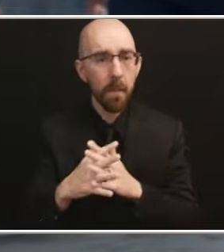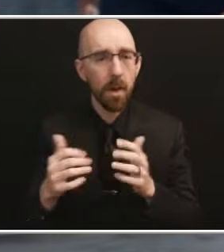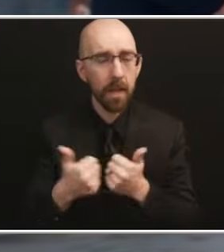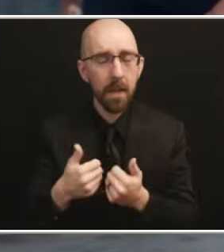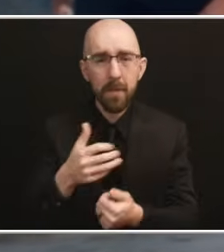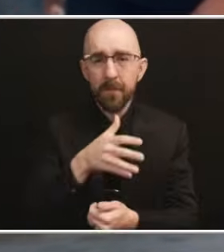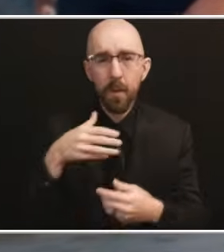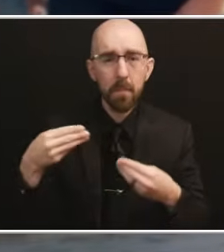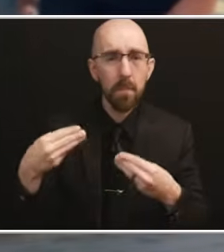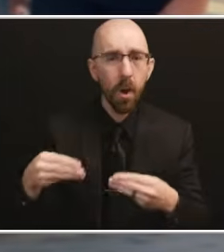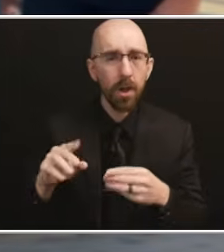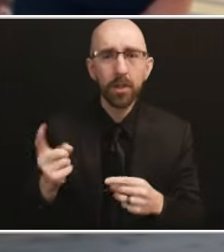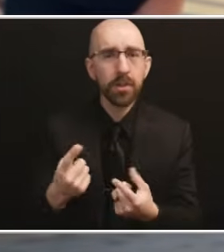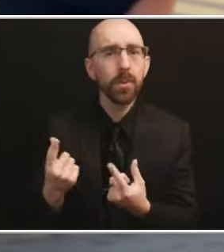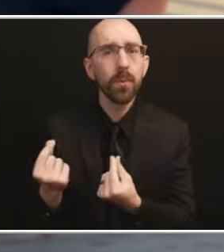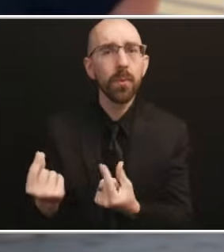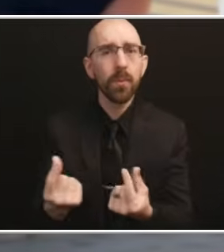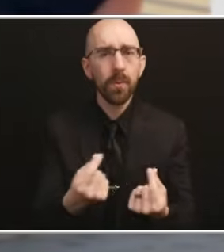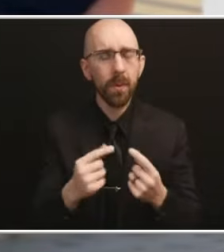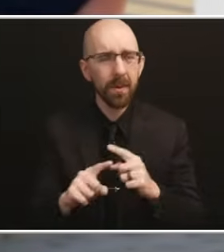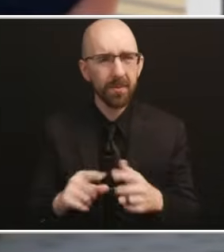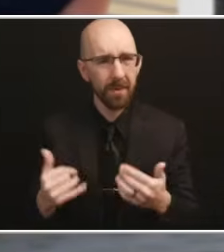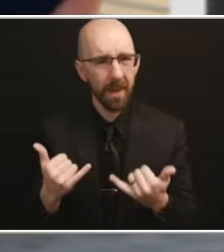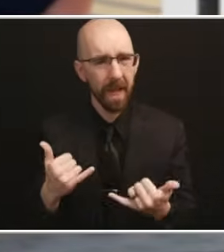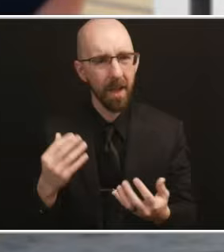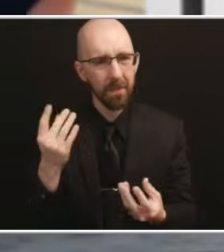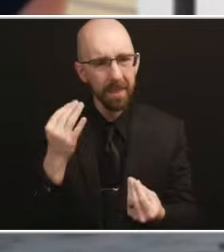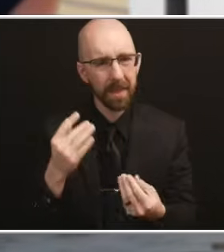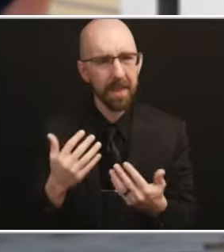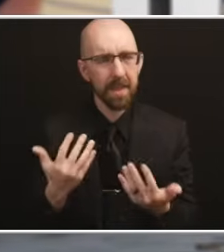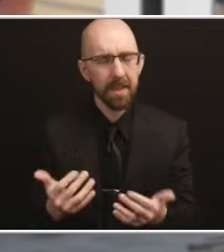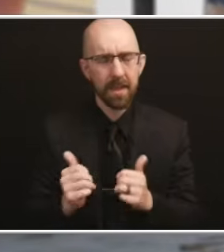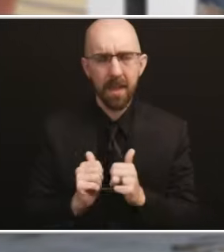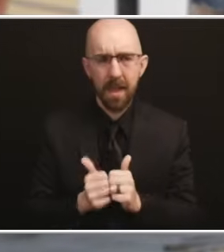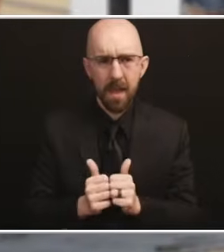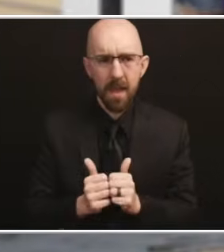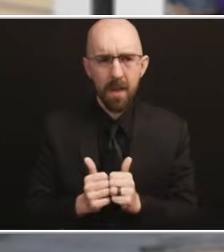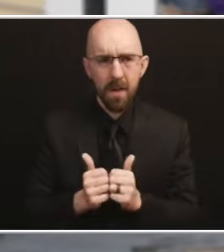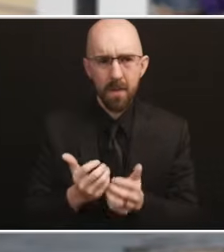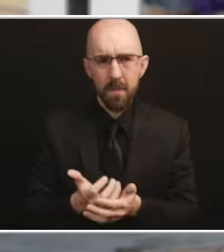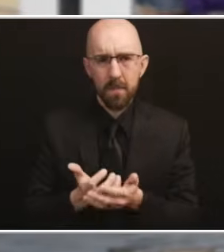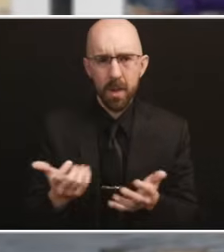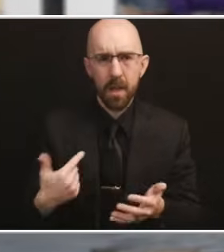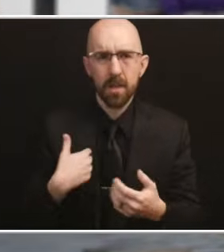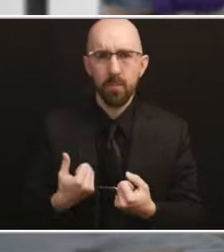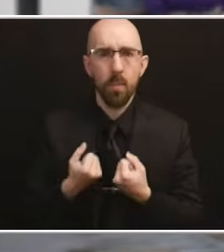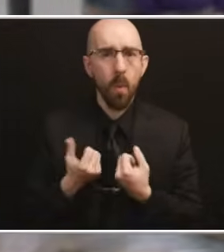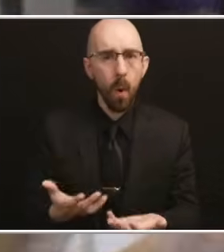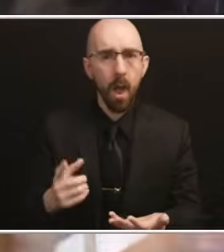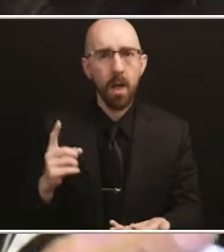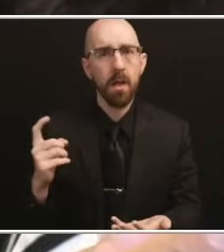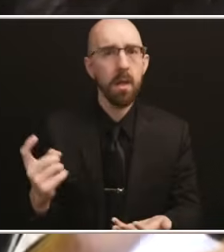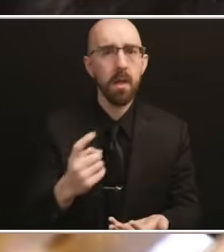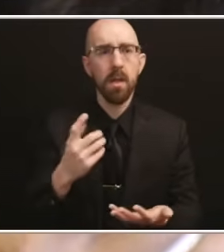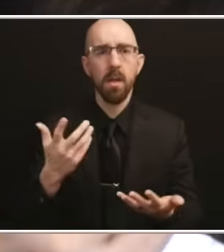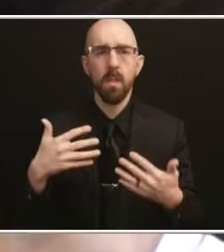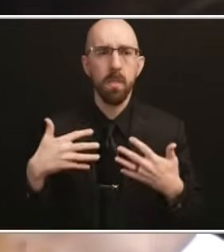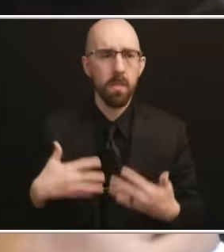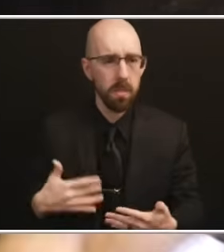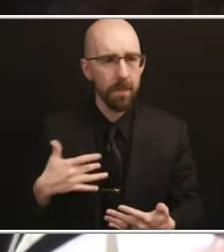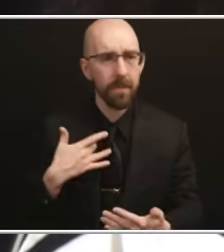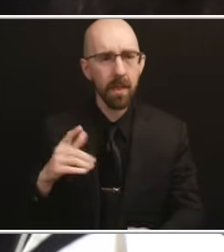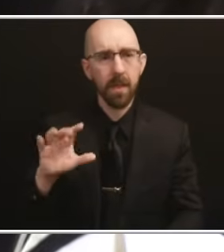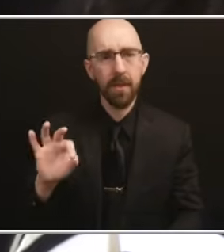go do things. And now I just think of how much they'll wear me out. Just an overwhelming sense of fatigue will